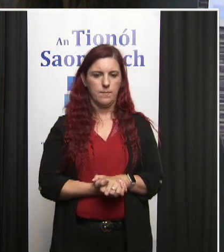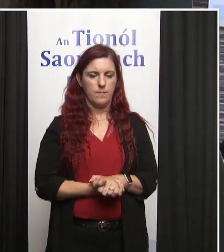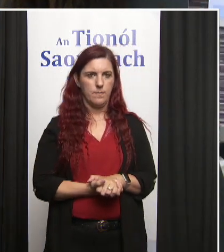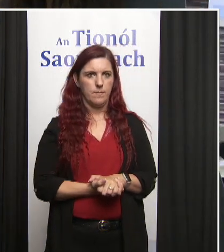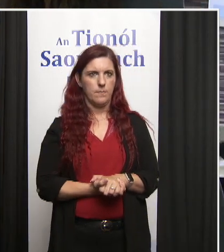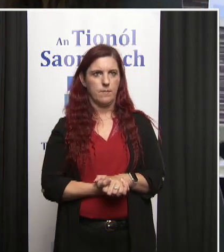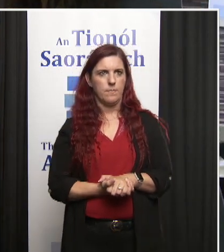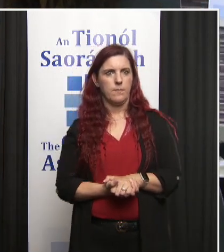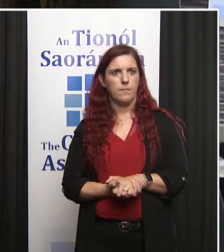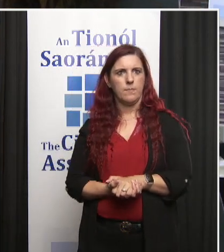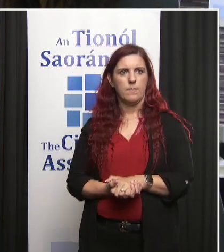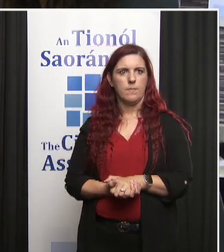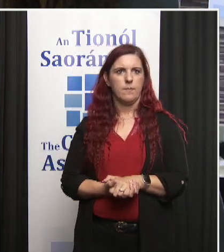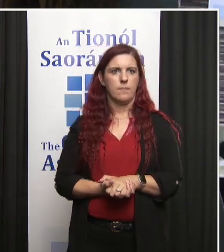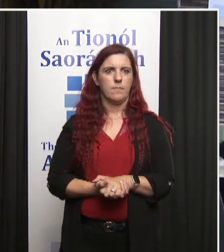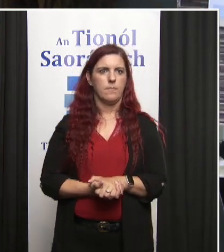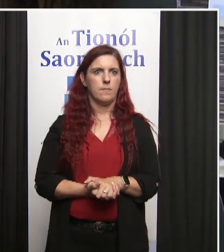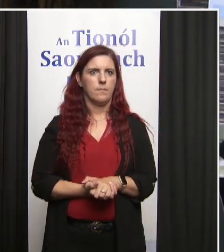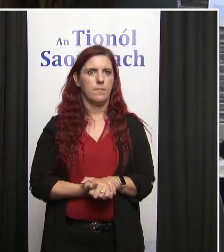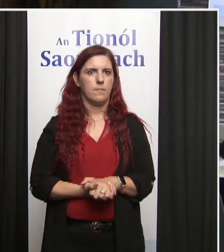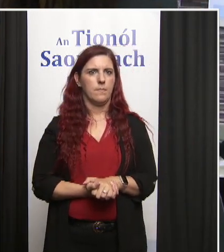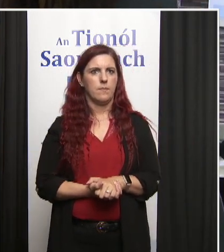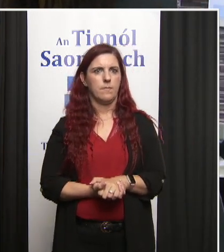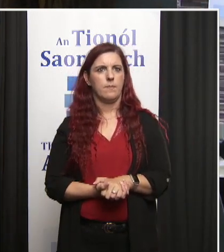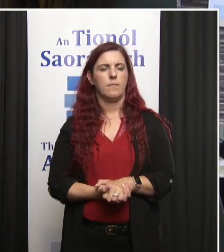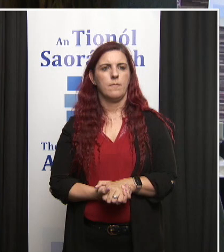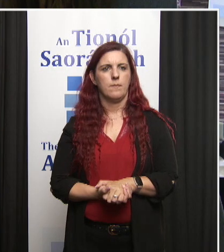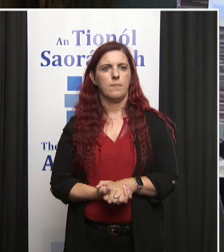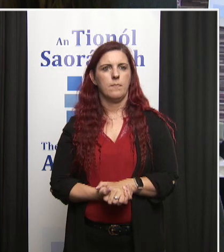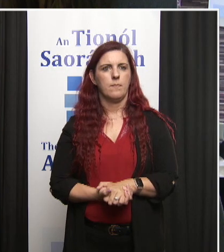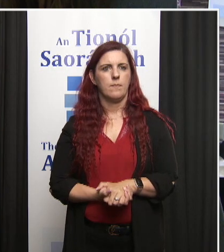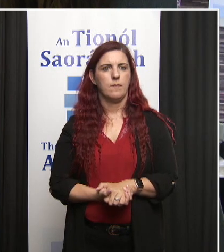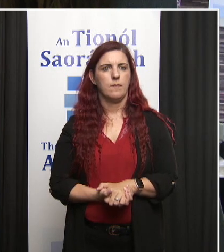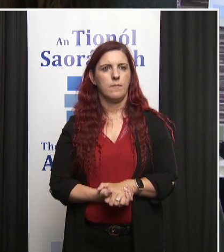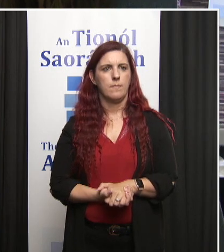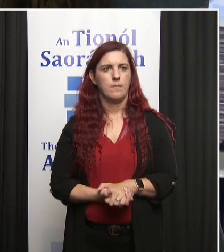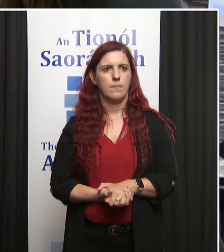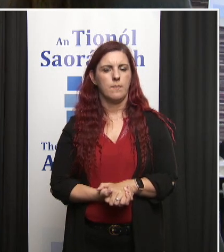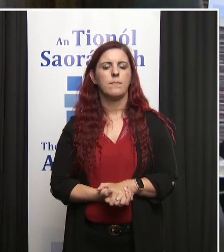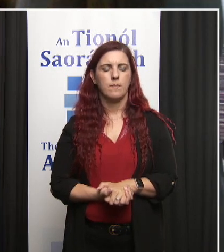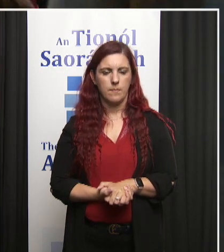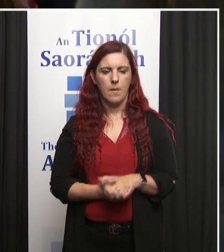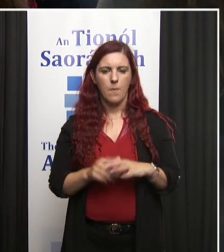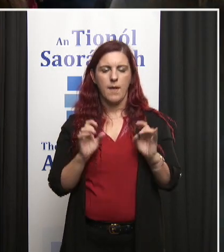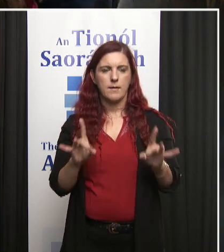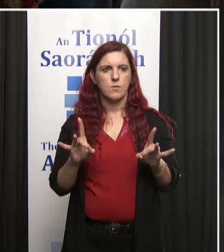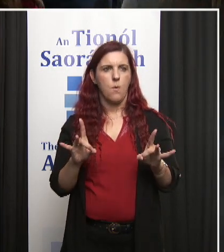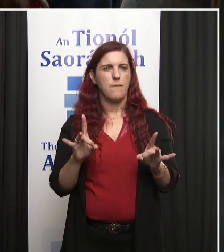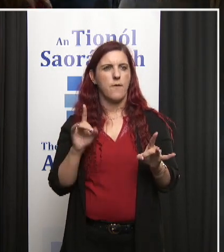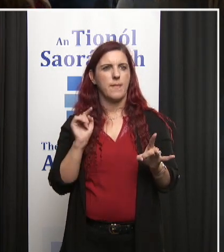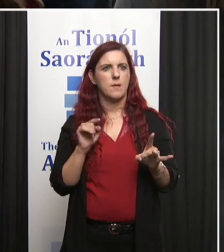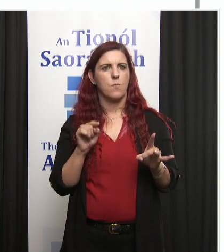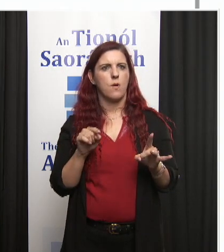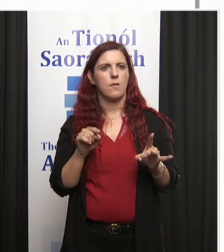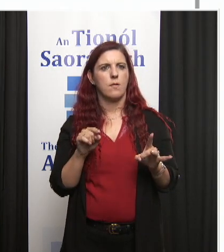Oh yeah, on this one, which one am I on? Yeah, we're on the same one now. Oh, okay. So here